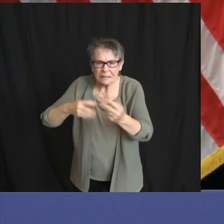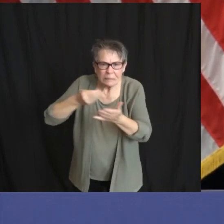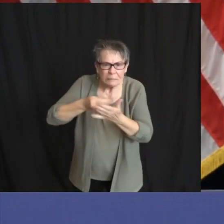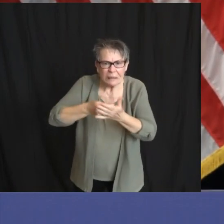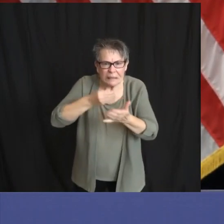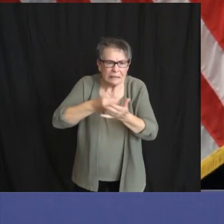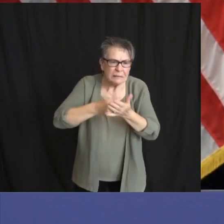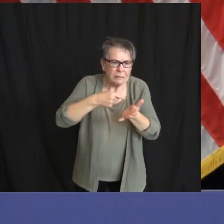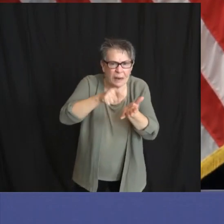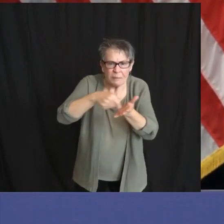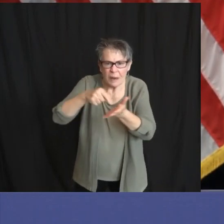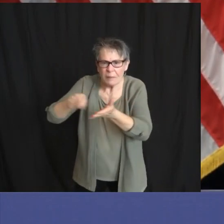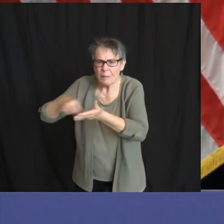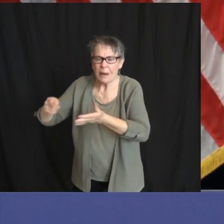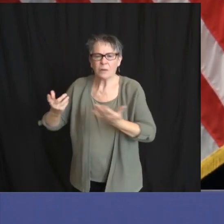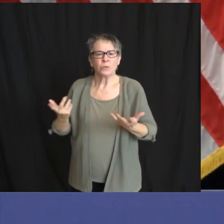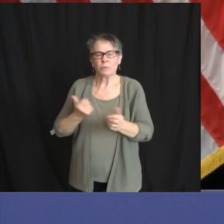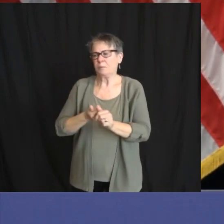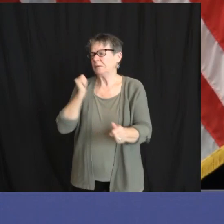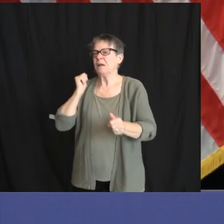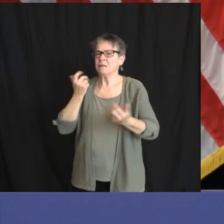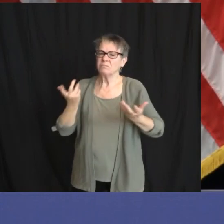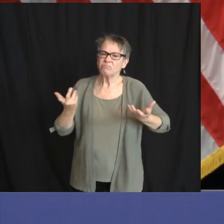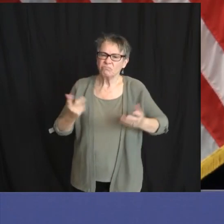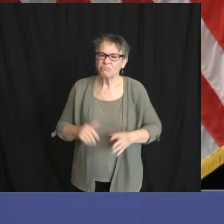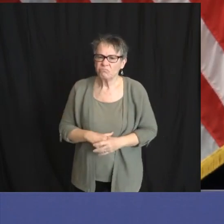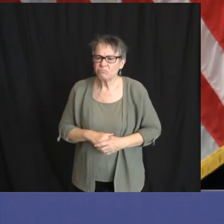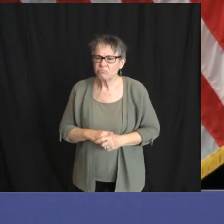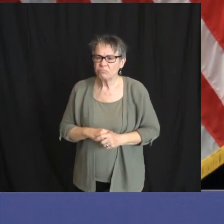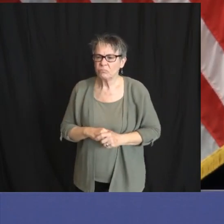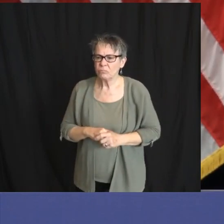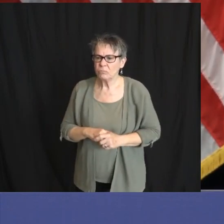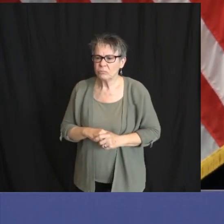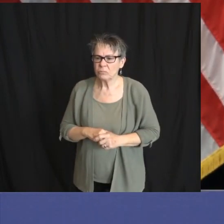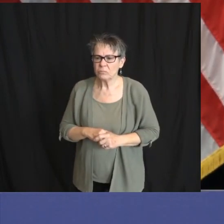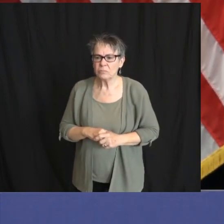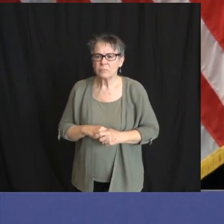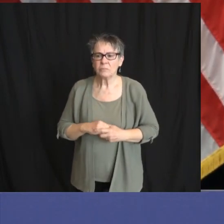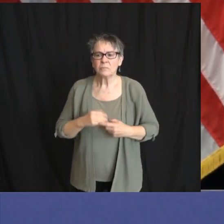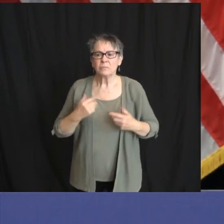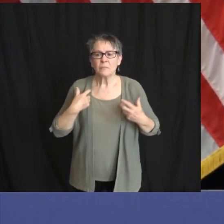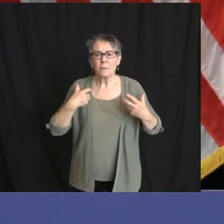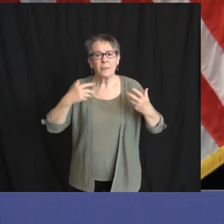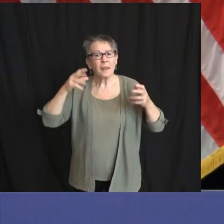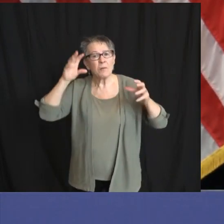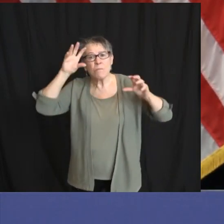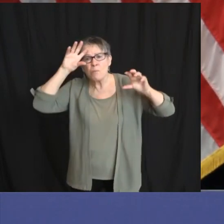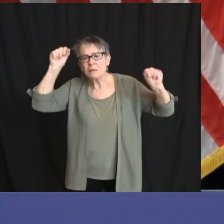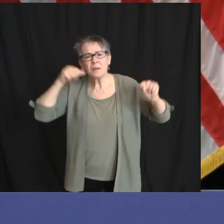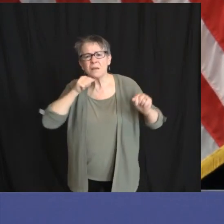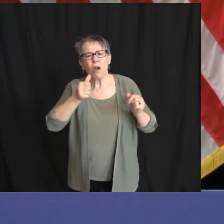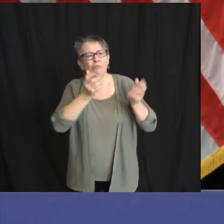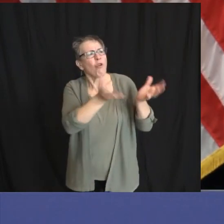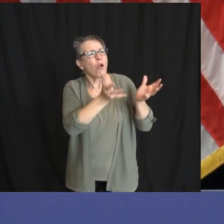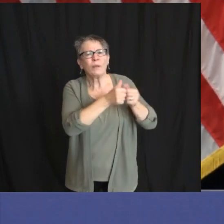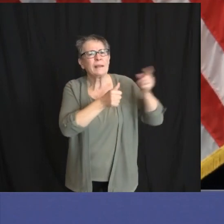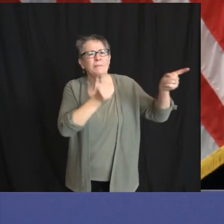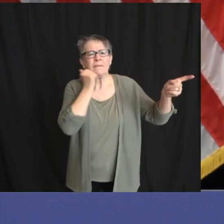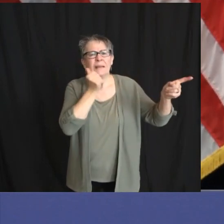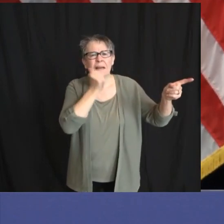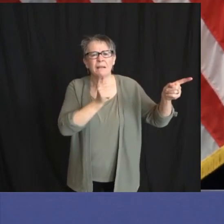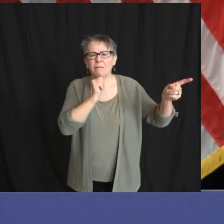clips and or read about it. I saw that he said that. You know, I don't really have any reaction. I just would say the only reaction I still have is we're